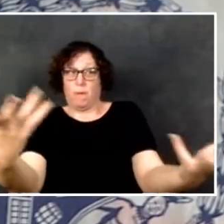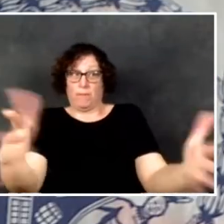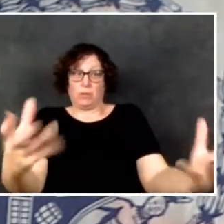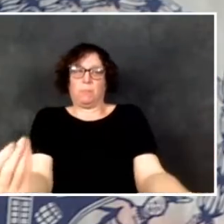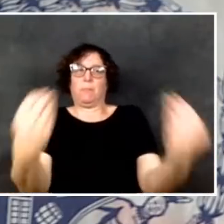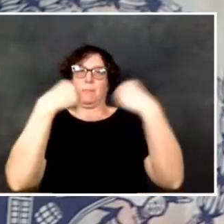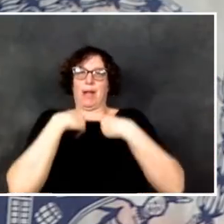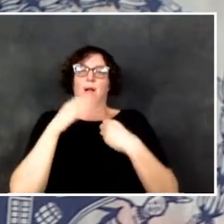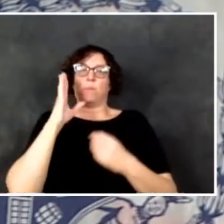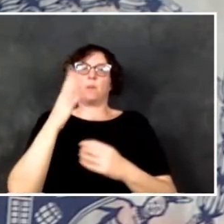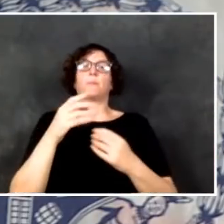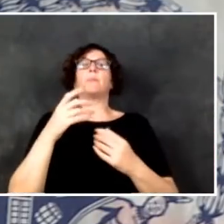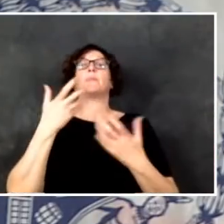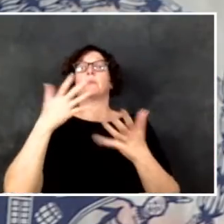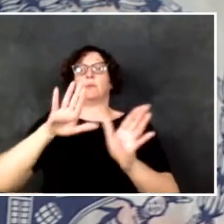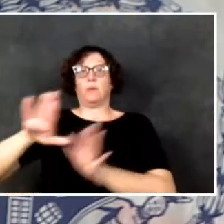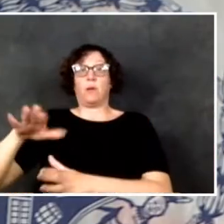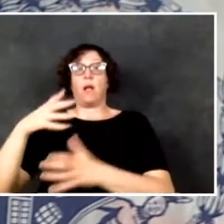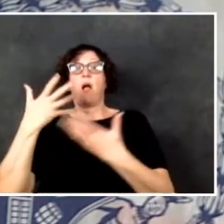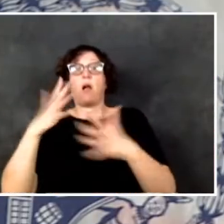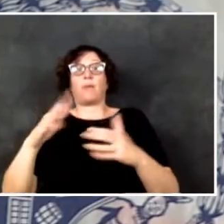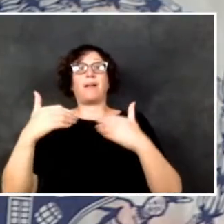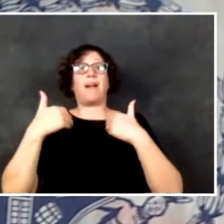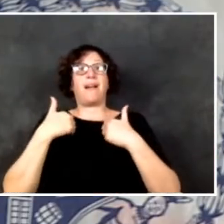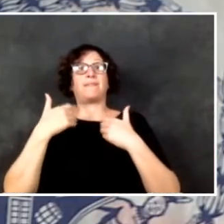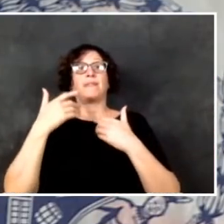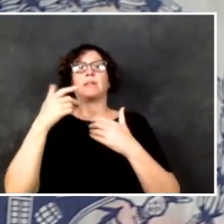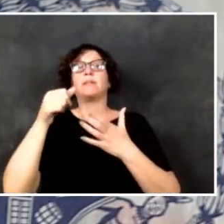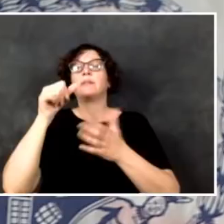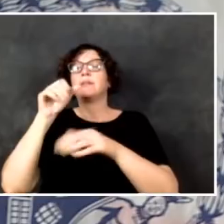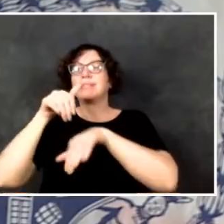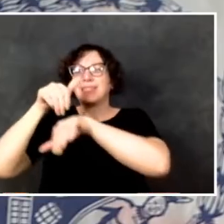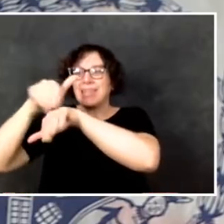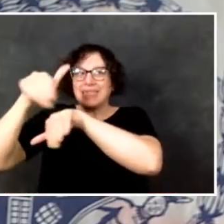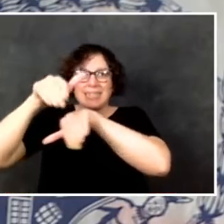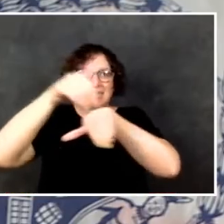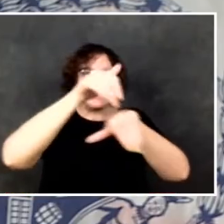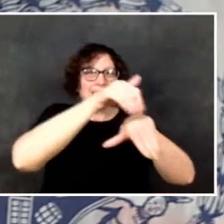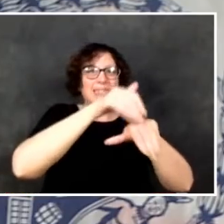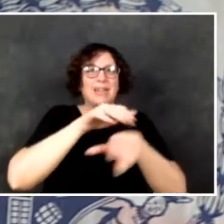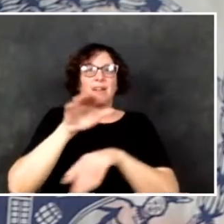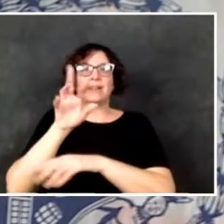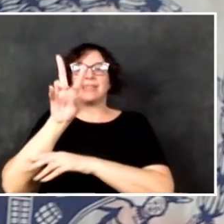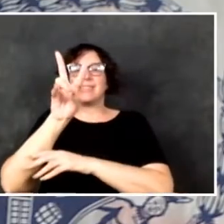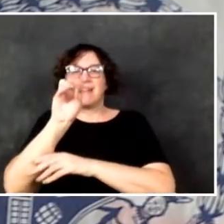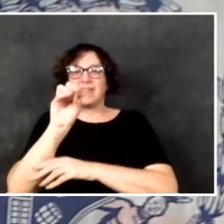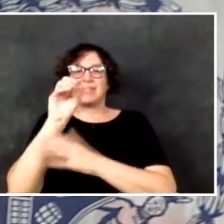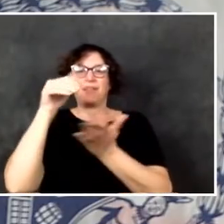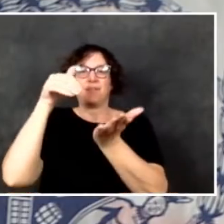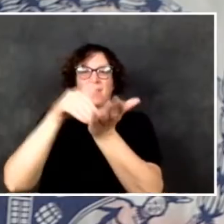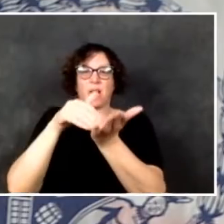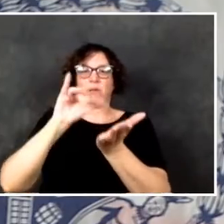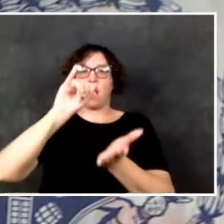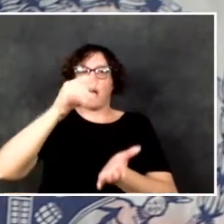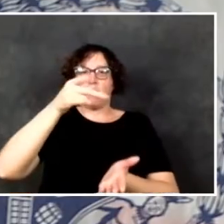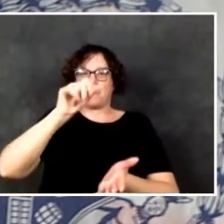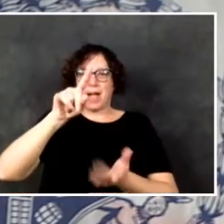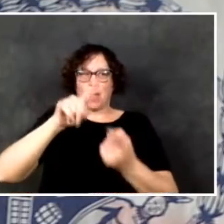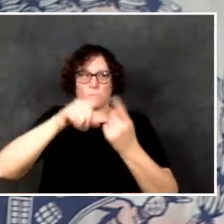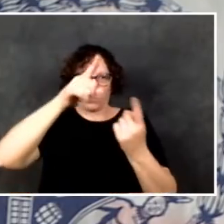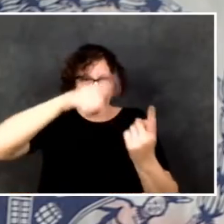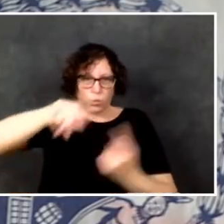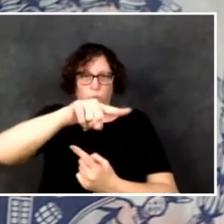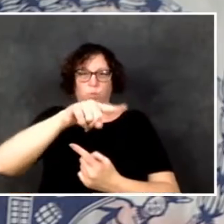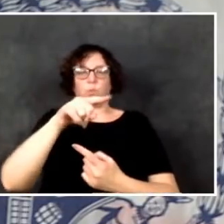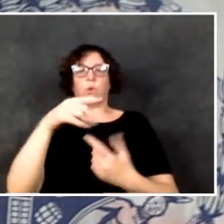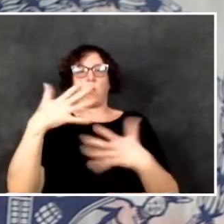that are Wi-Fi enabled as well. So those are the specific numbers. Okay, thank you.